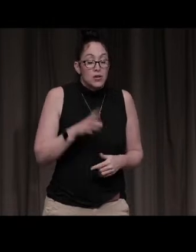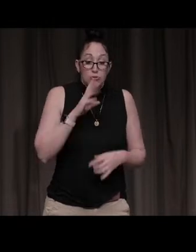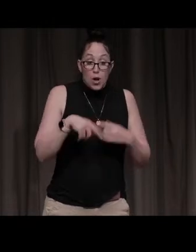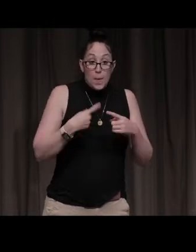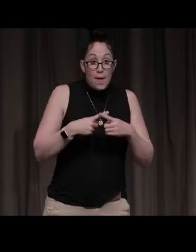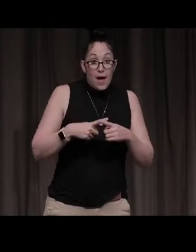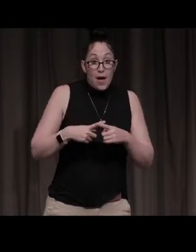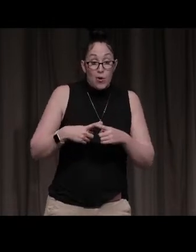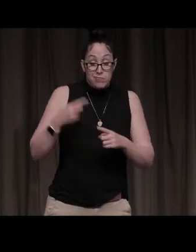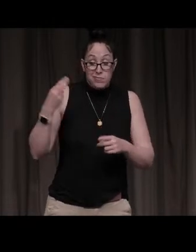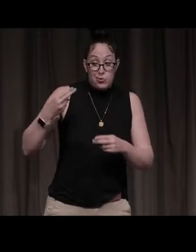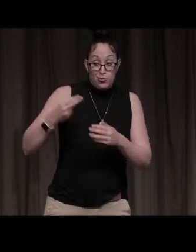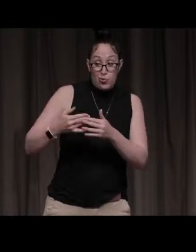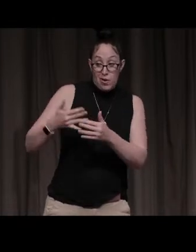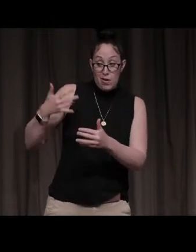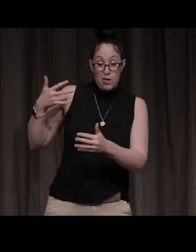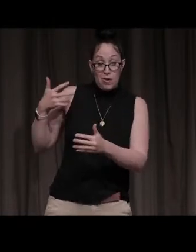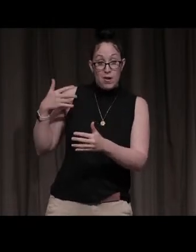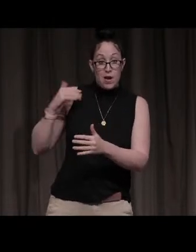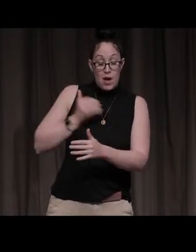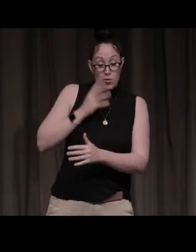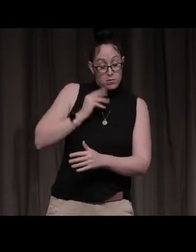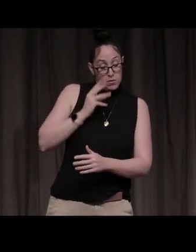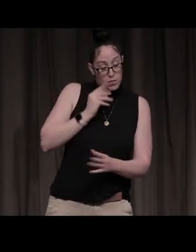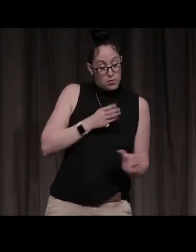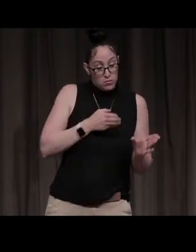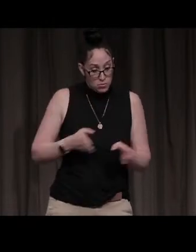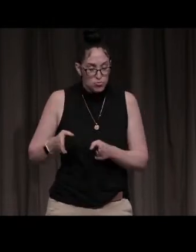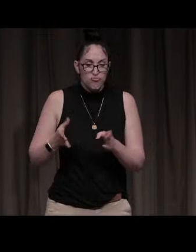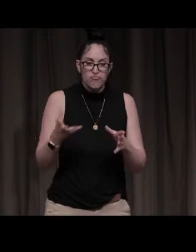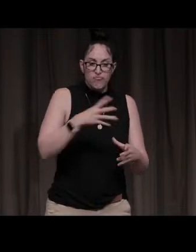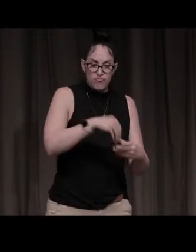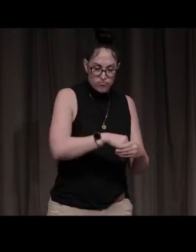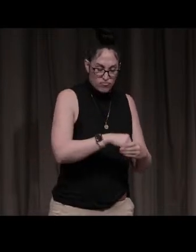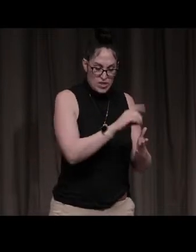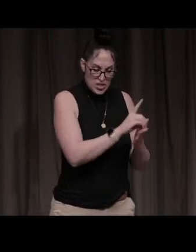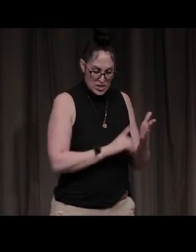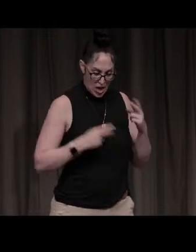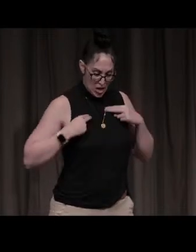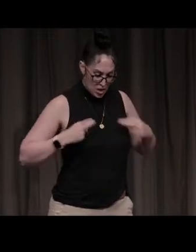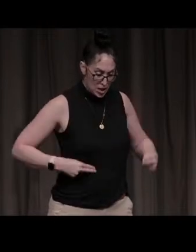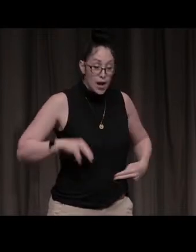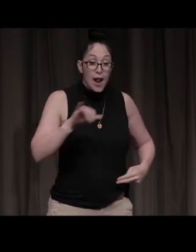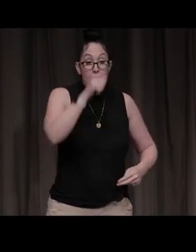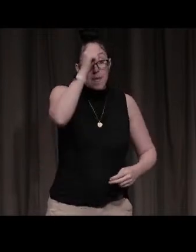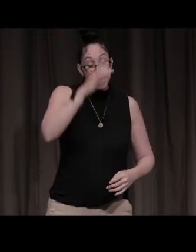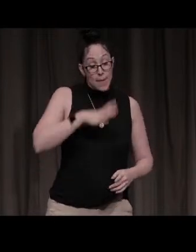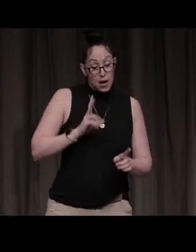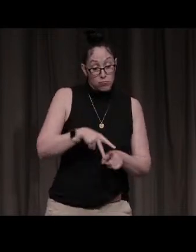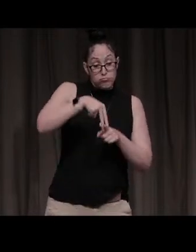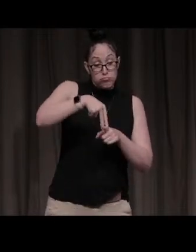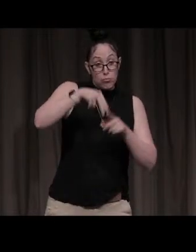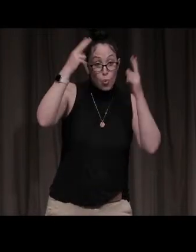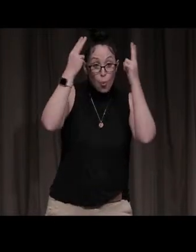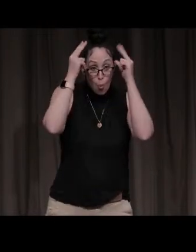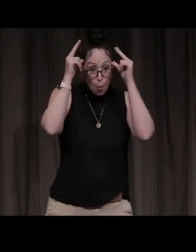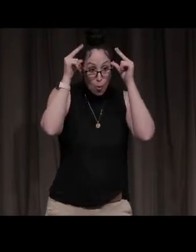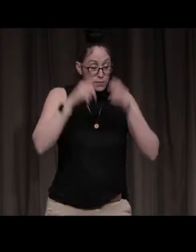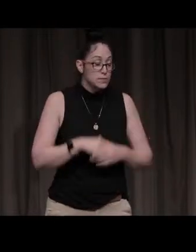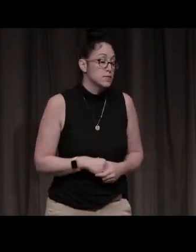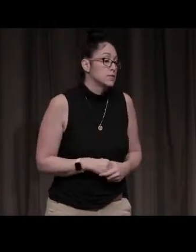historical journey. So there's history encoded in some of the patchwork designs, like the man on the horse. There's environmental themes,